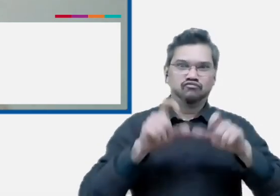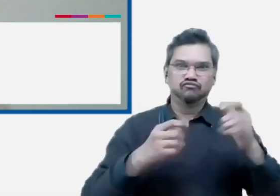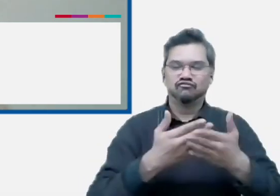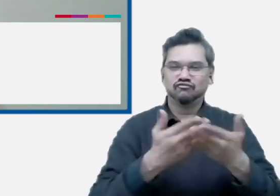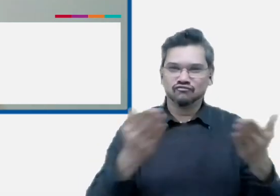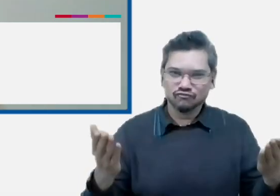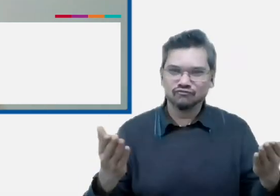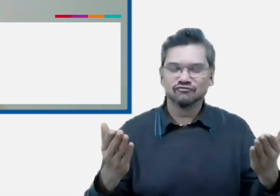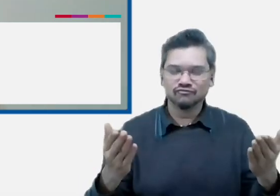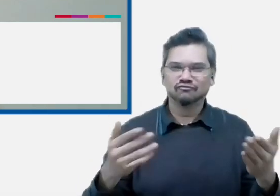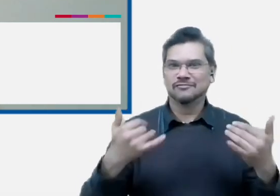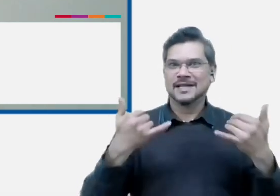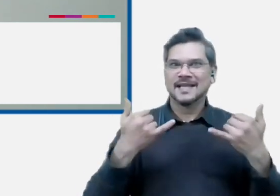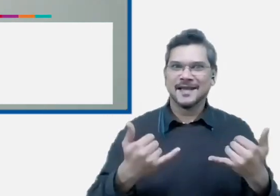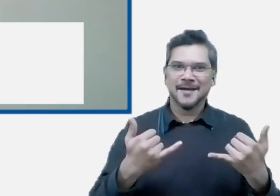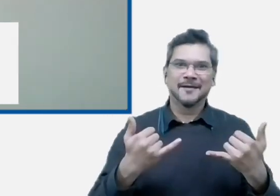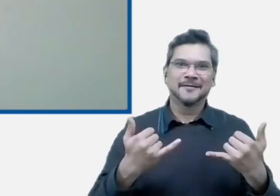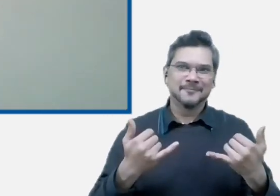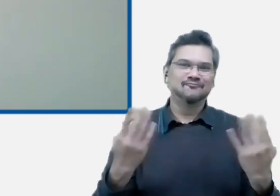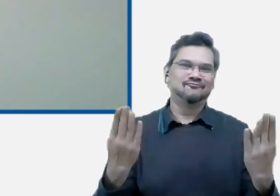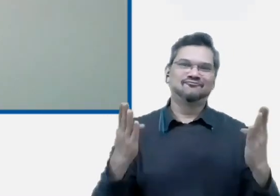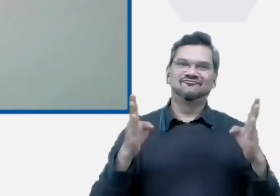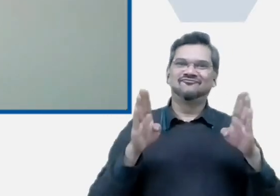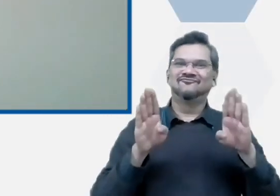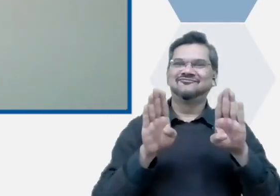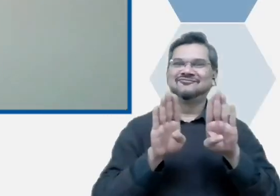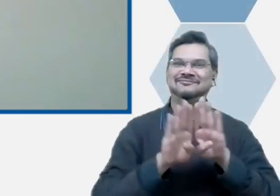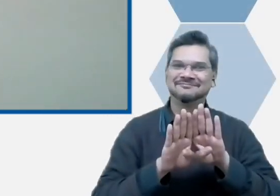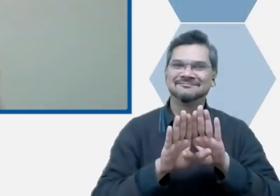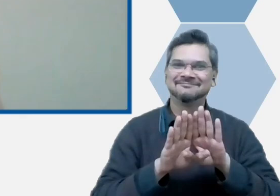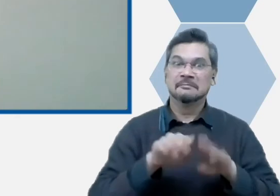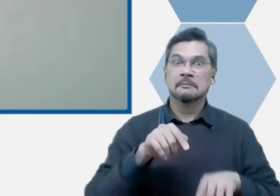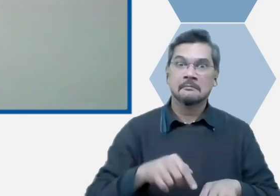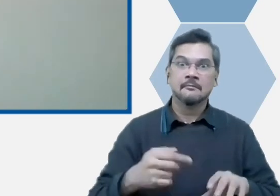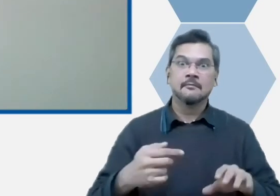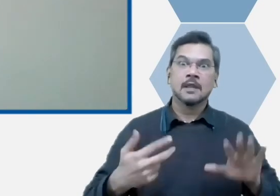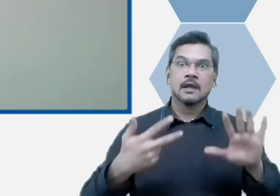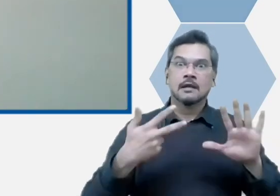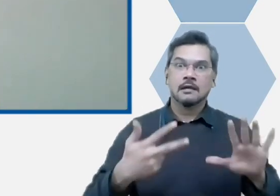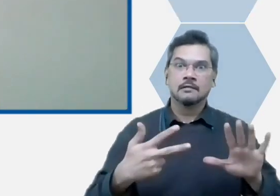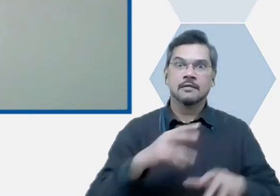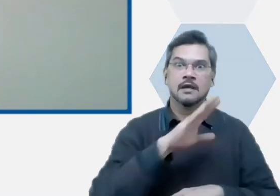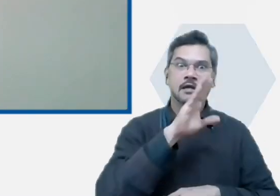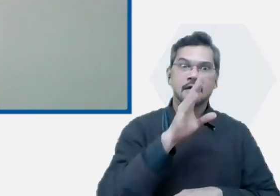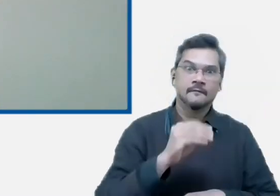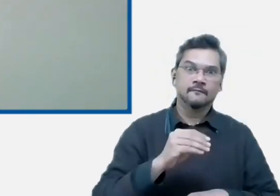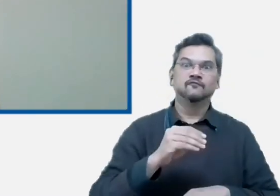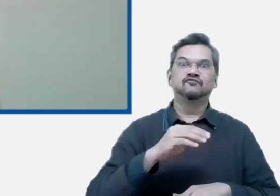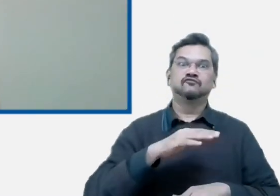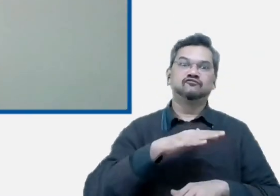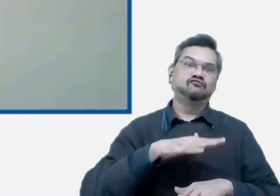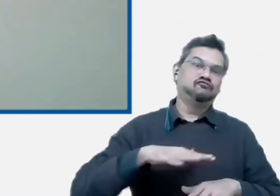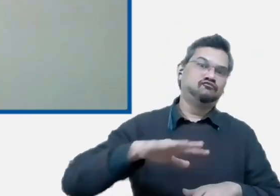virtual aspects of the 8th Africa Regional Platform on Disaster Risk Reduction. Today's sessions have touched